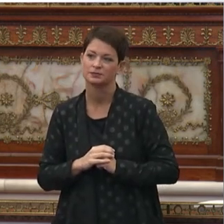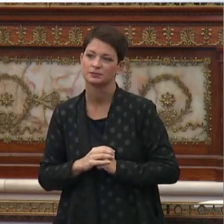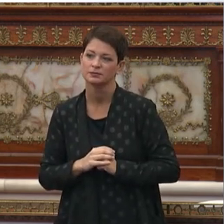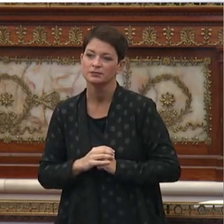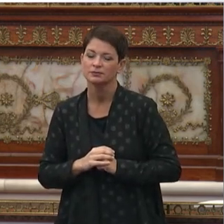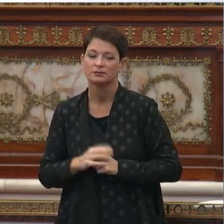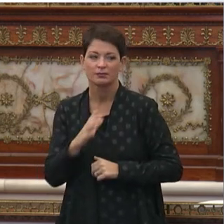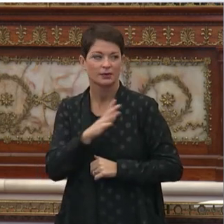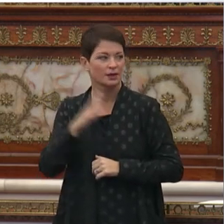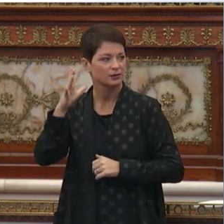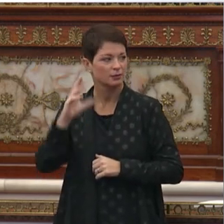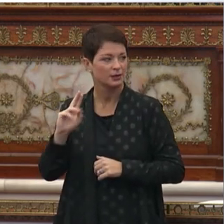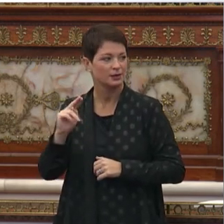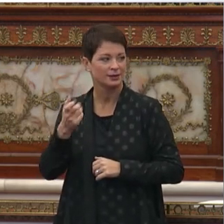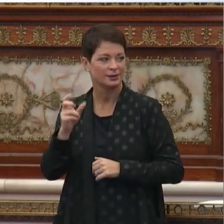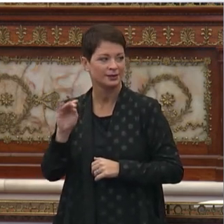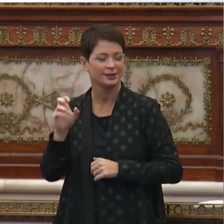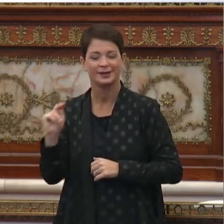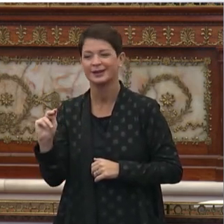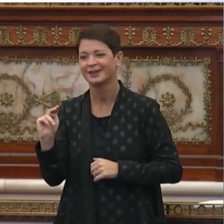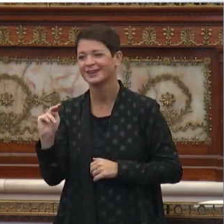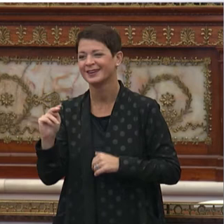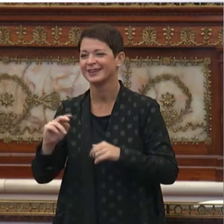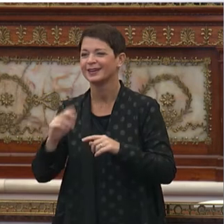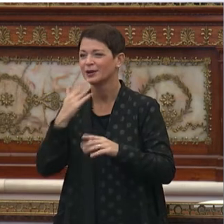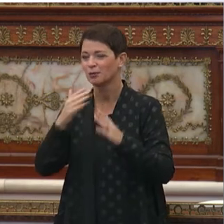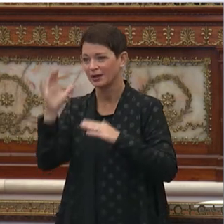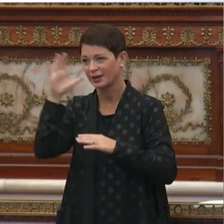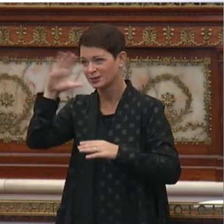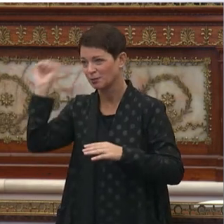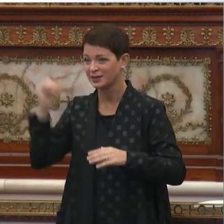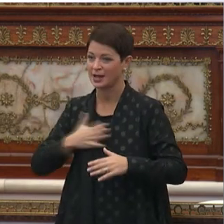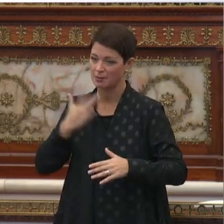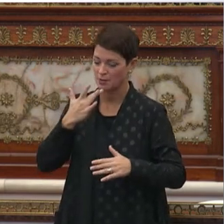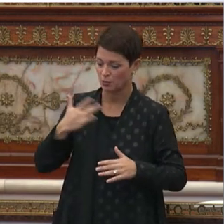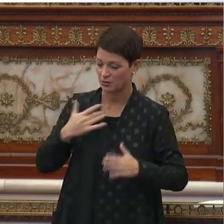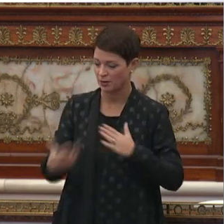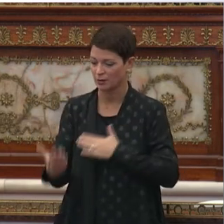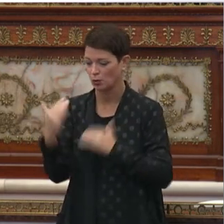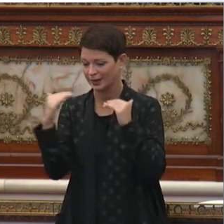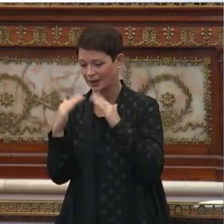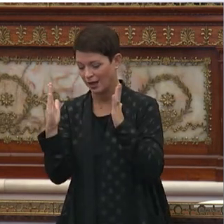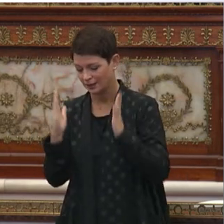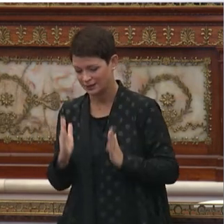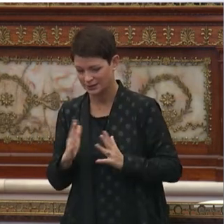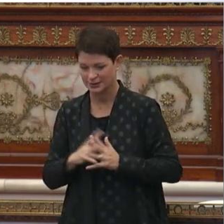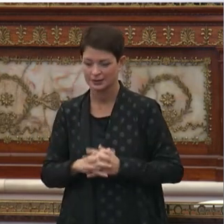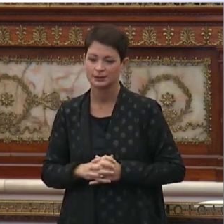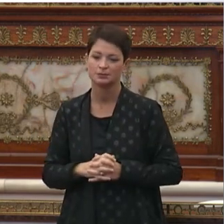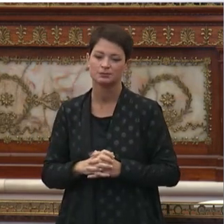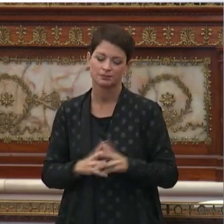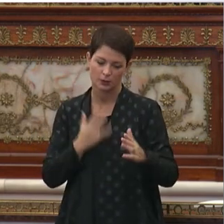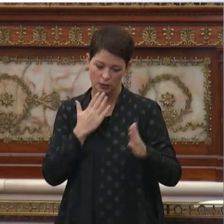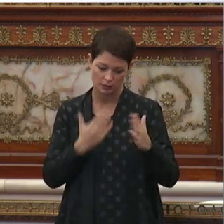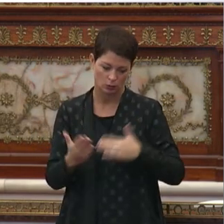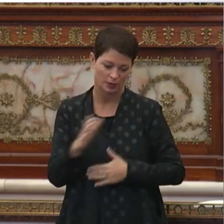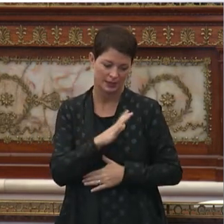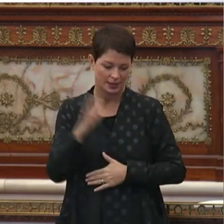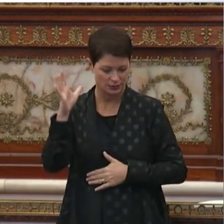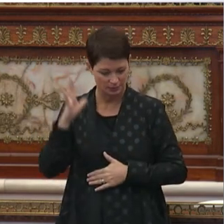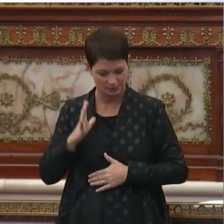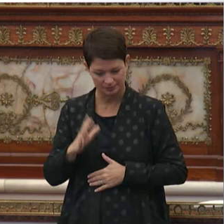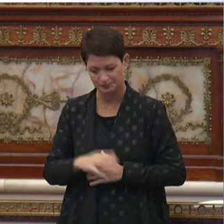Councilman Heenan. Good morning, Council President. Happy birthday and good morning, colleagues. Good morning, Councilman.